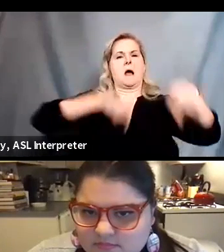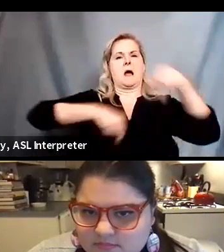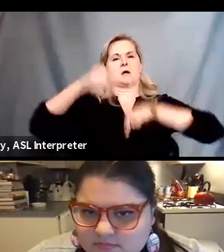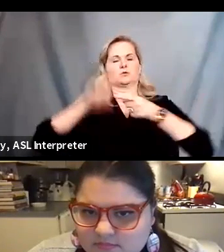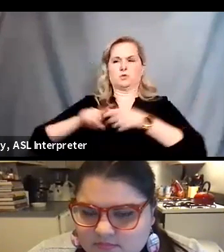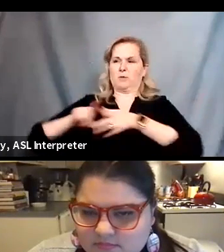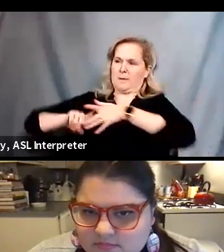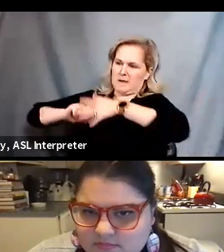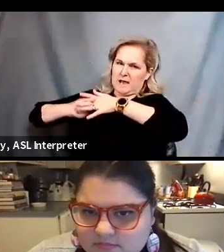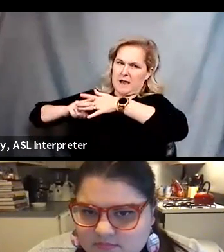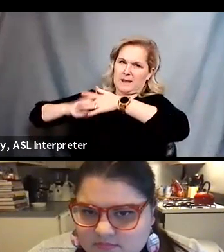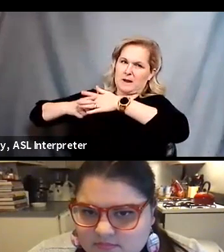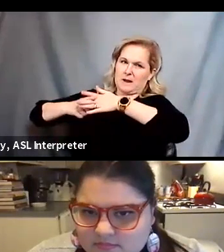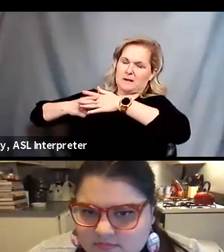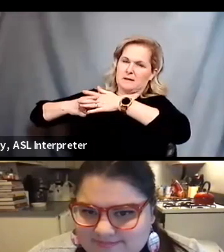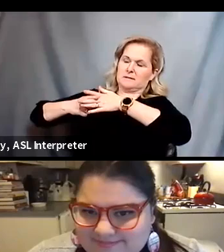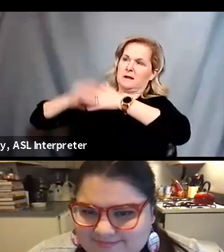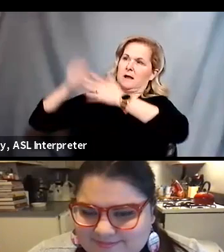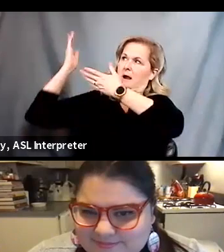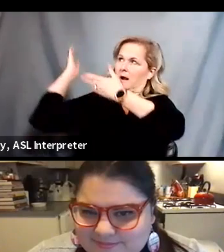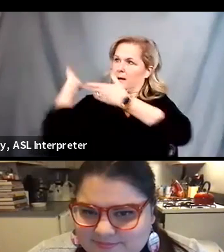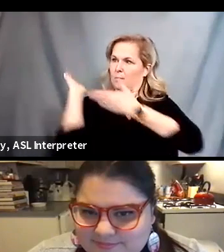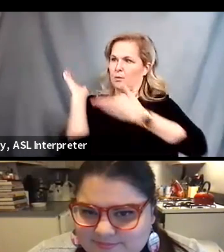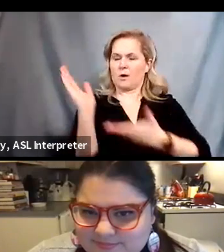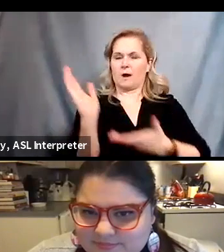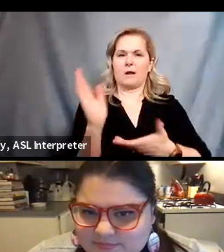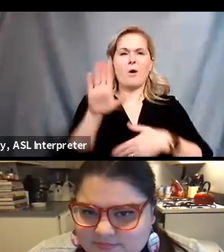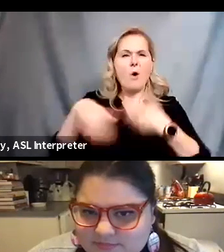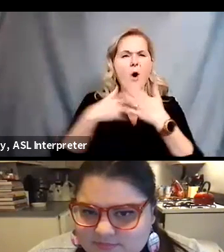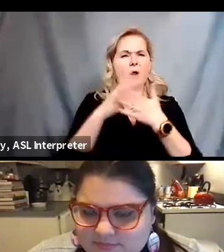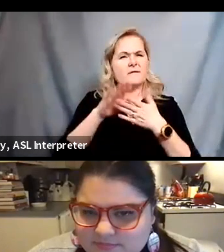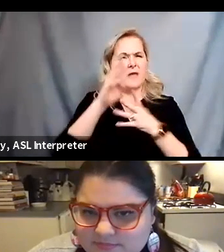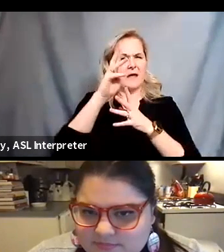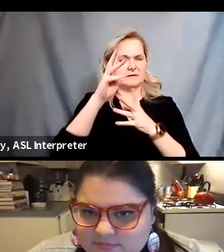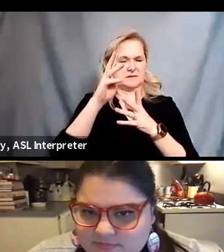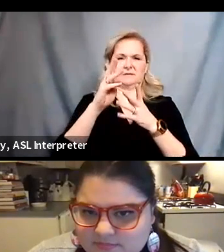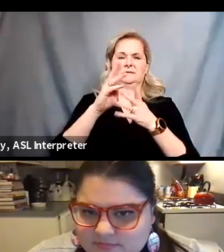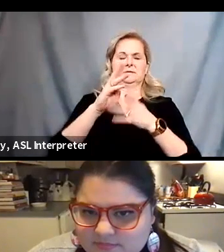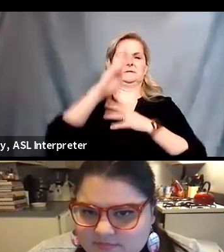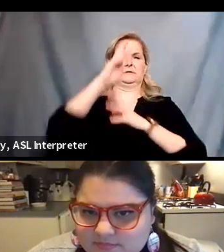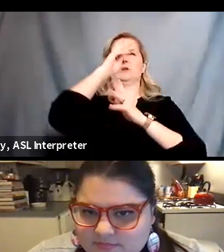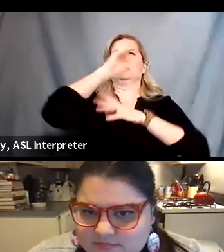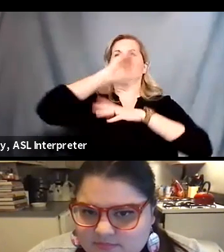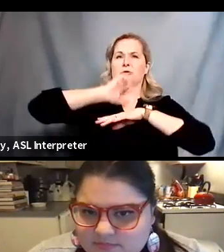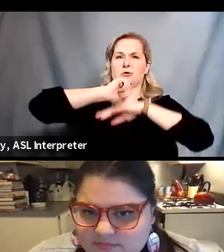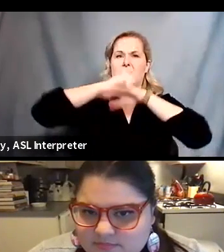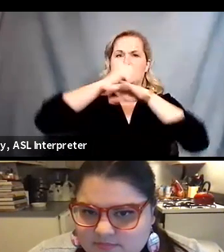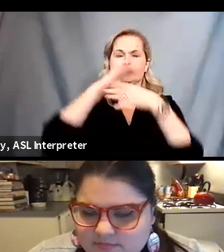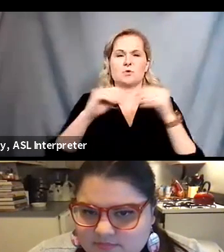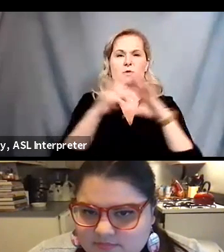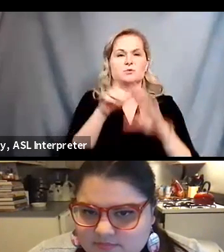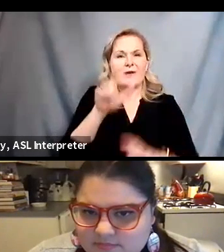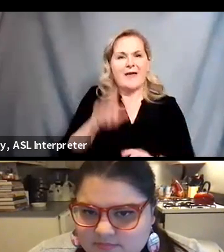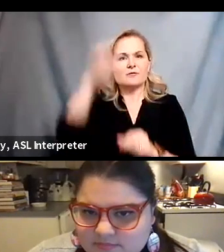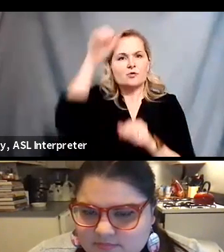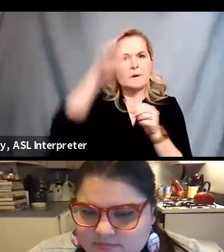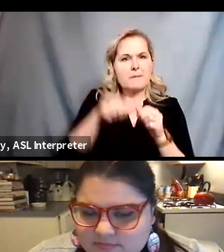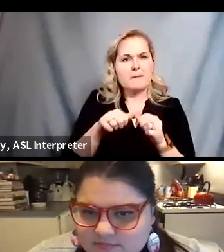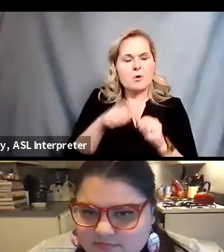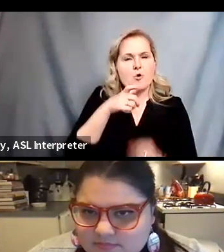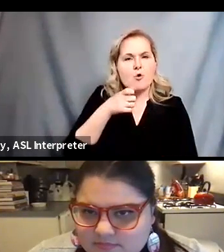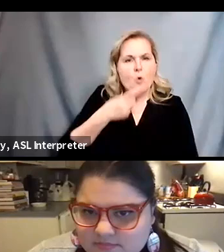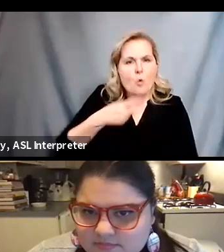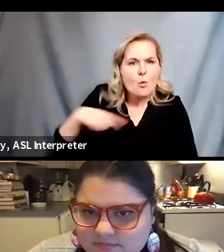of the beginning of the beginning and all those creation stories and la, la, la? To remember who we are, to remember what